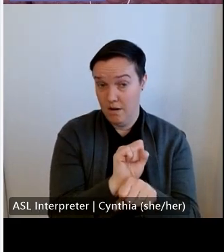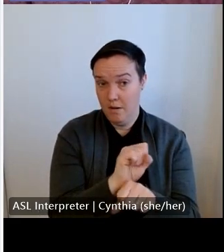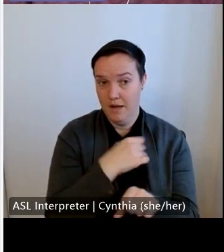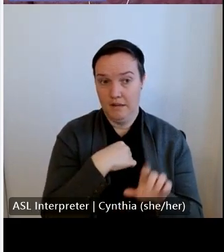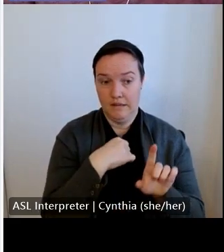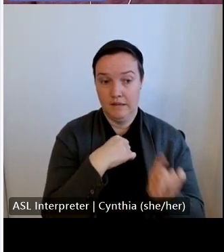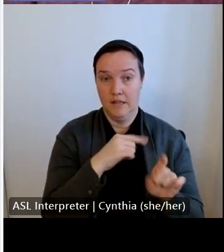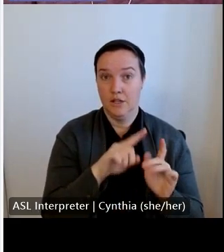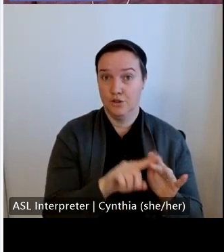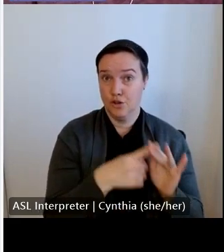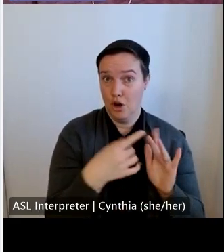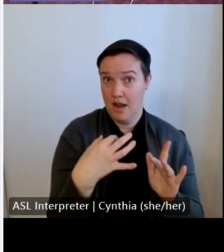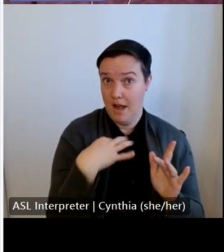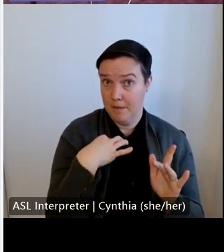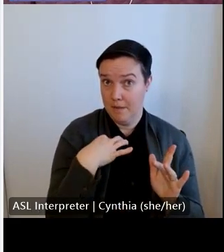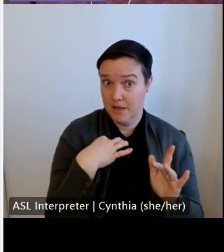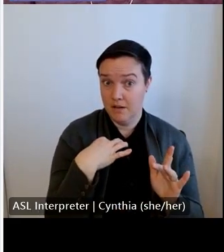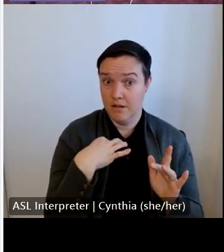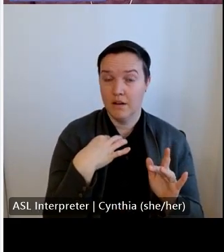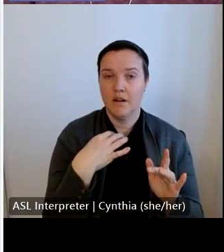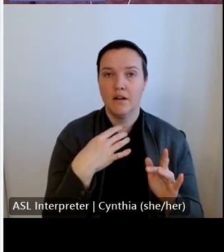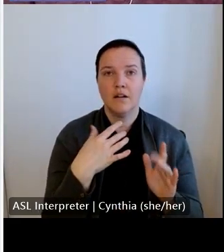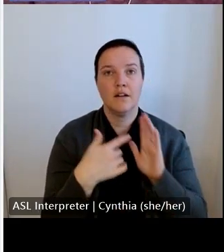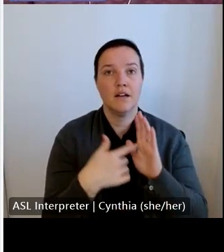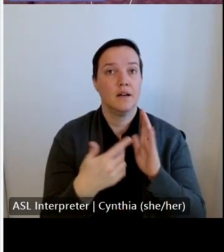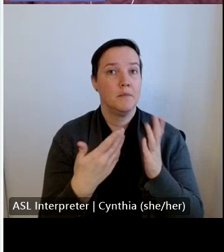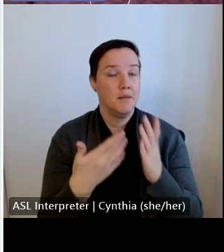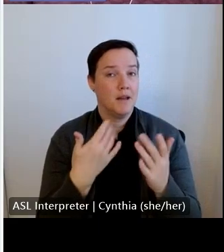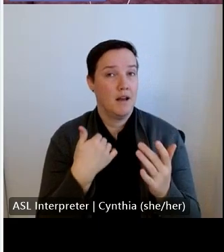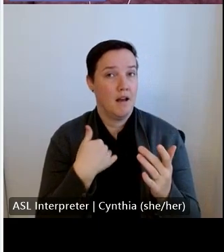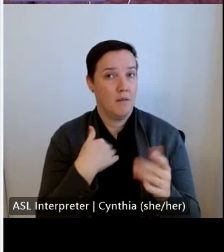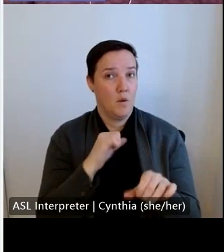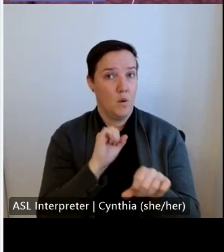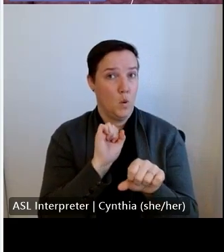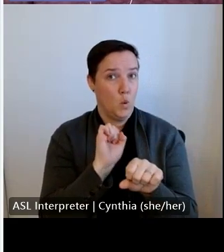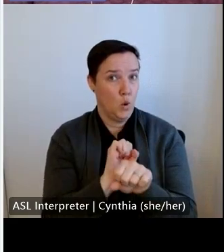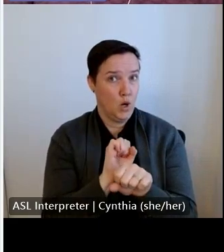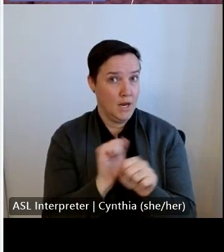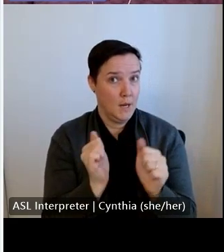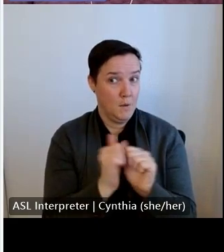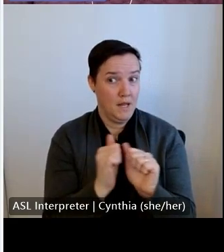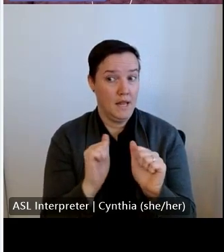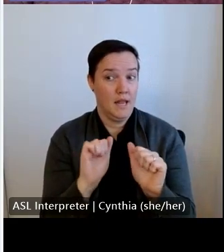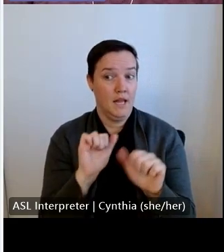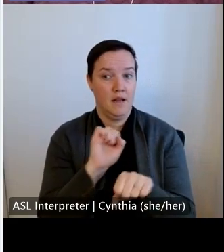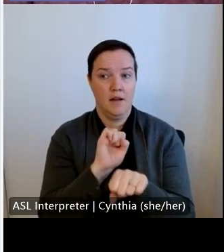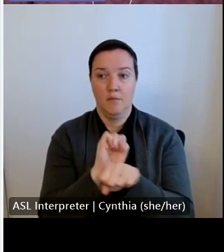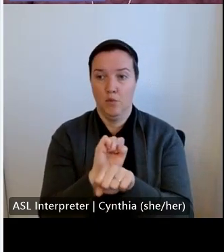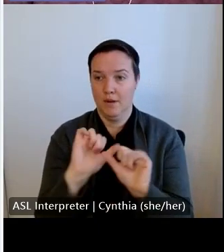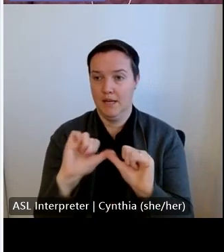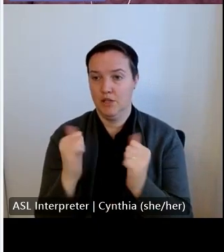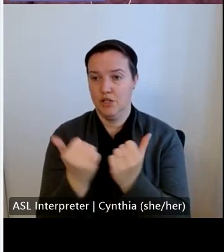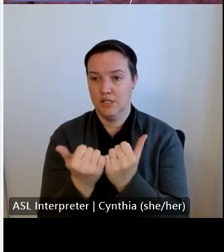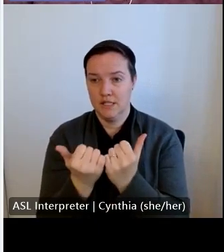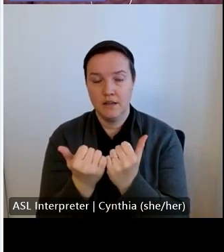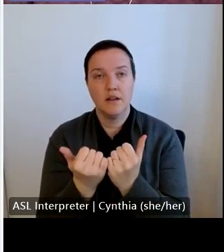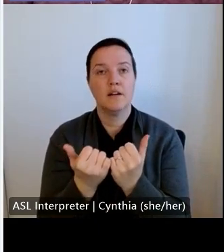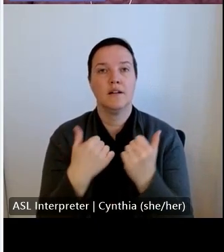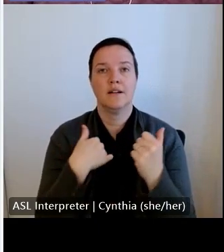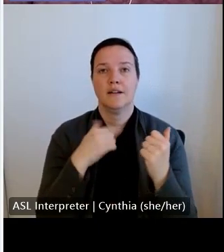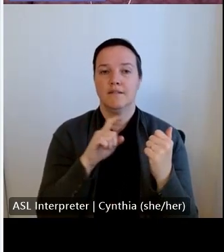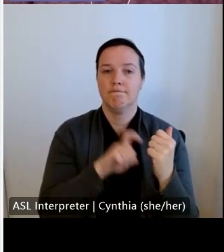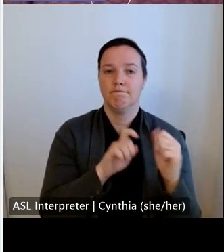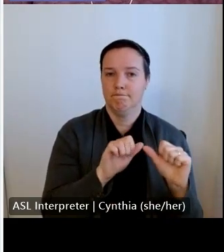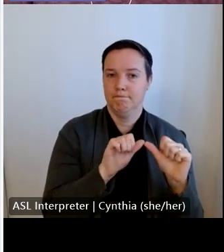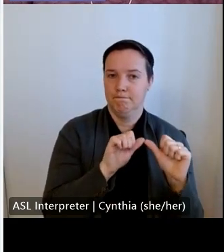application, if I'm working for an employment or working with an employment agency, as soon as I hit